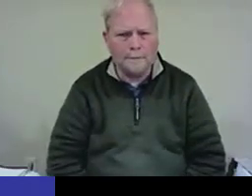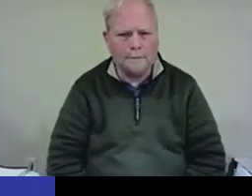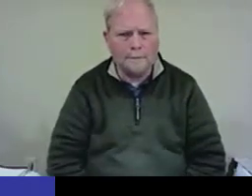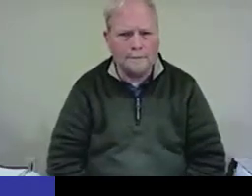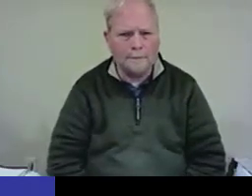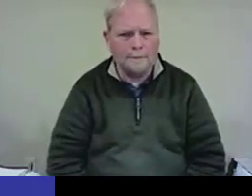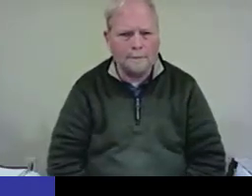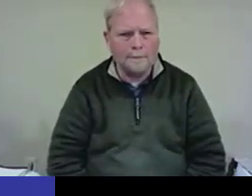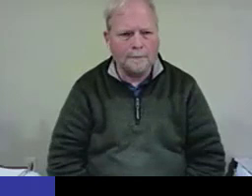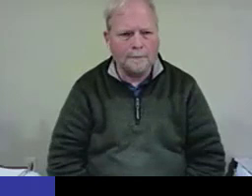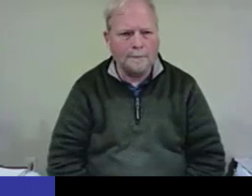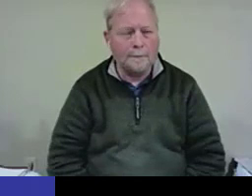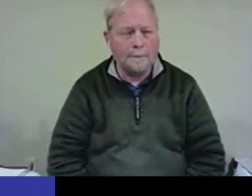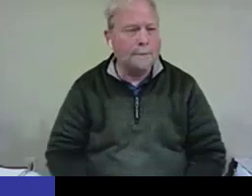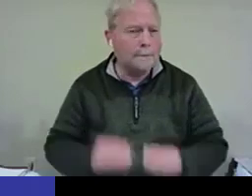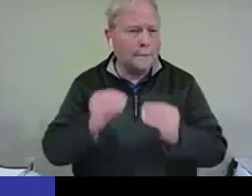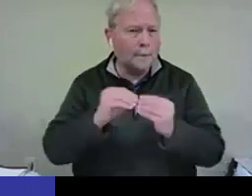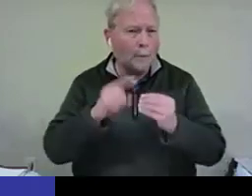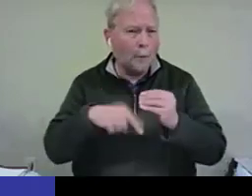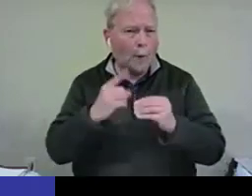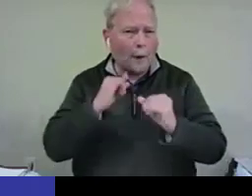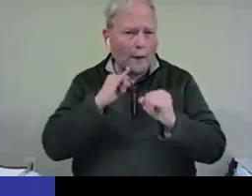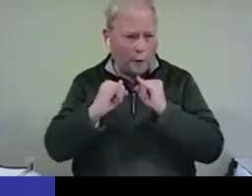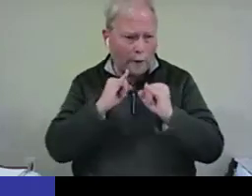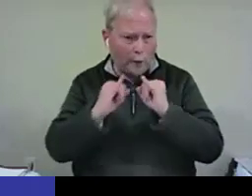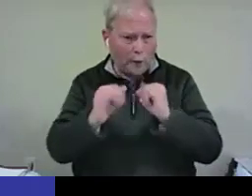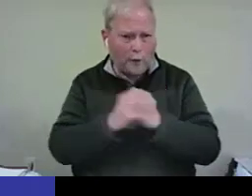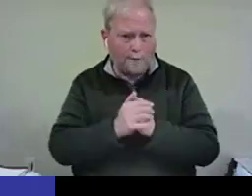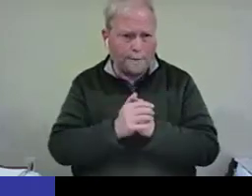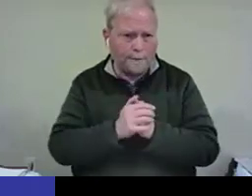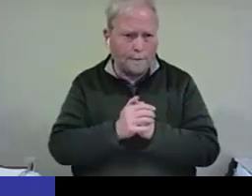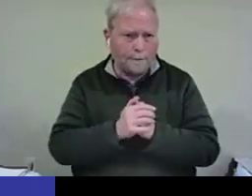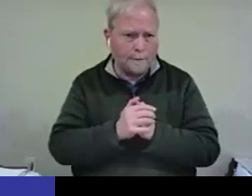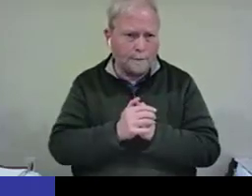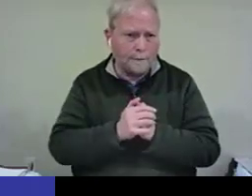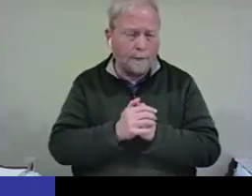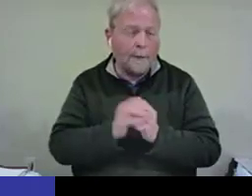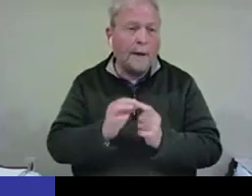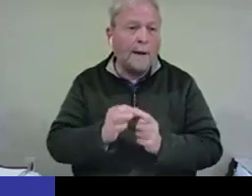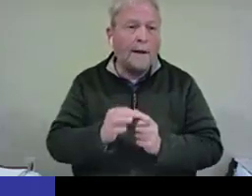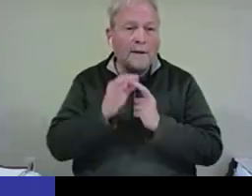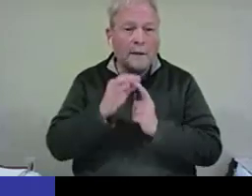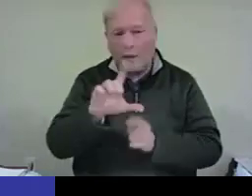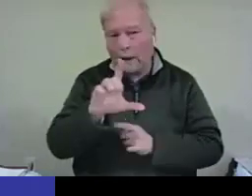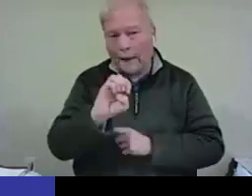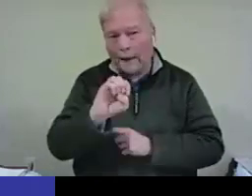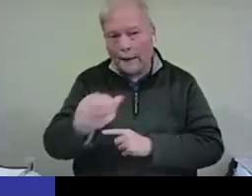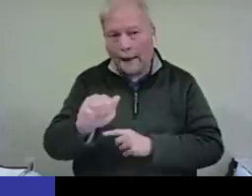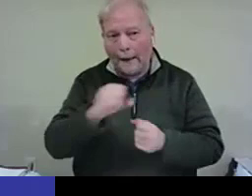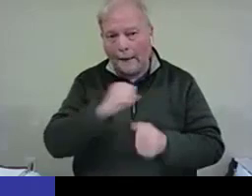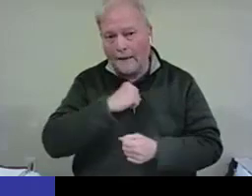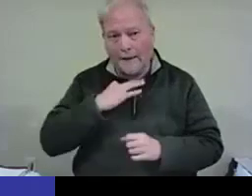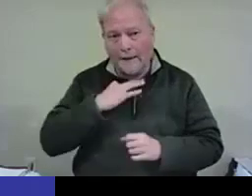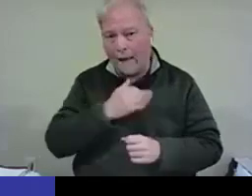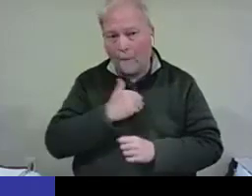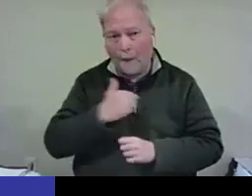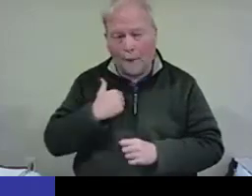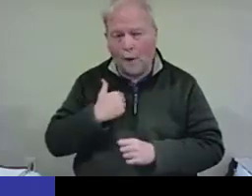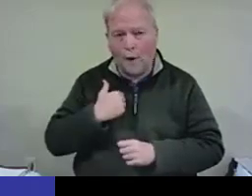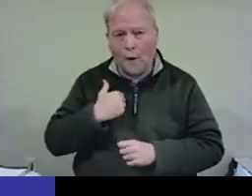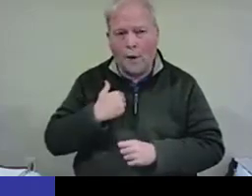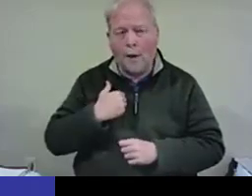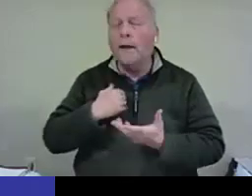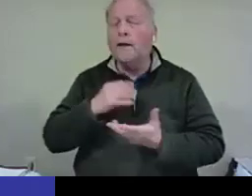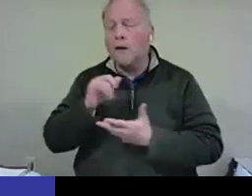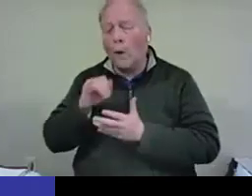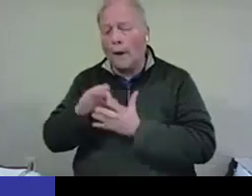A little more about interviews, particularly interviews with an LEA staff member who's identified by the student when possible